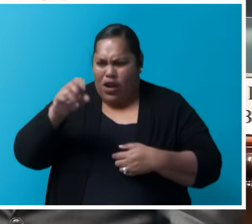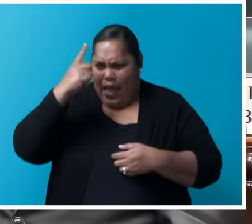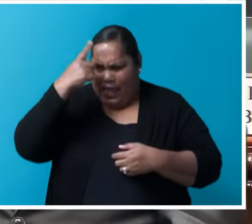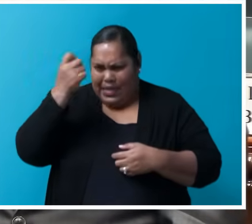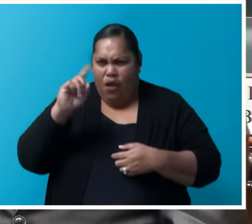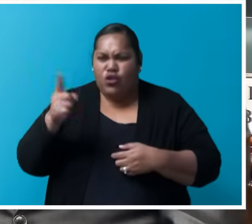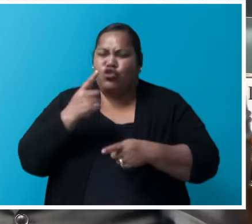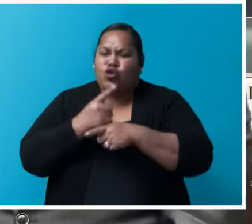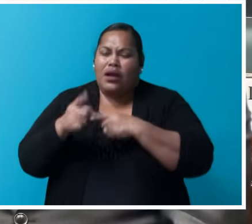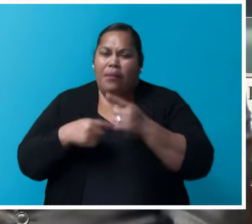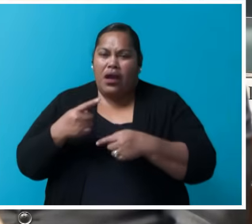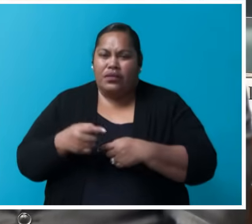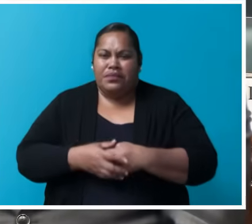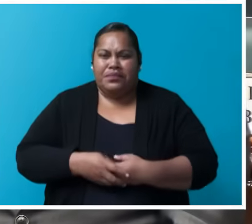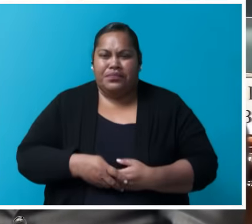about.